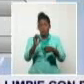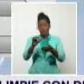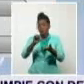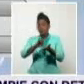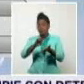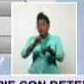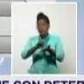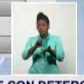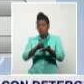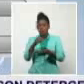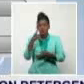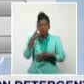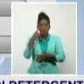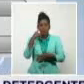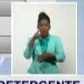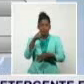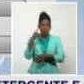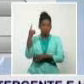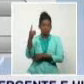Yesterday,